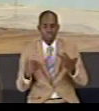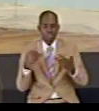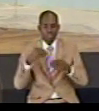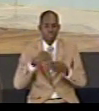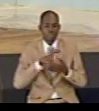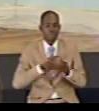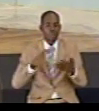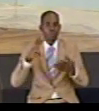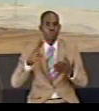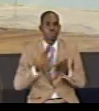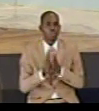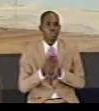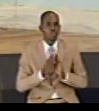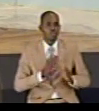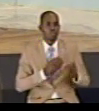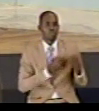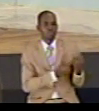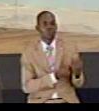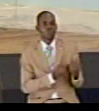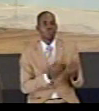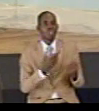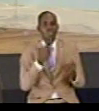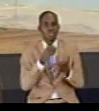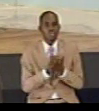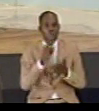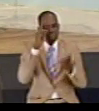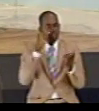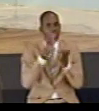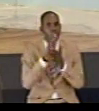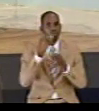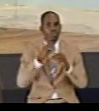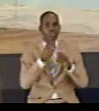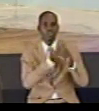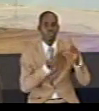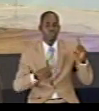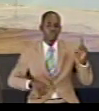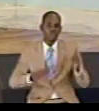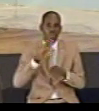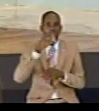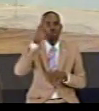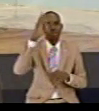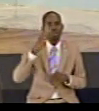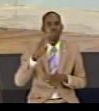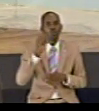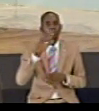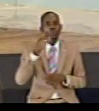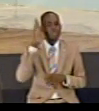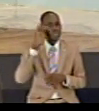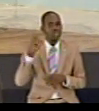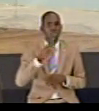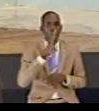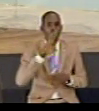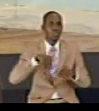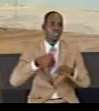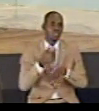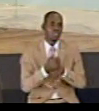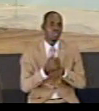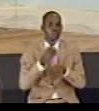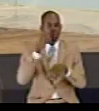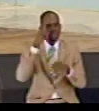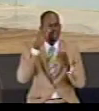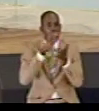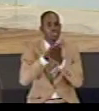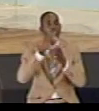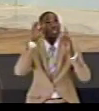so shall ye be established. Believe his prophets, so shall ye